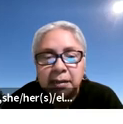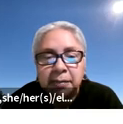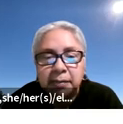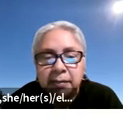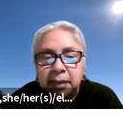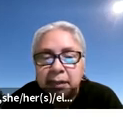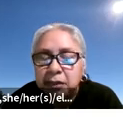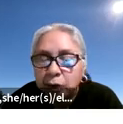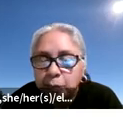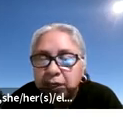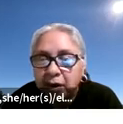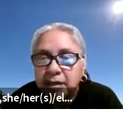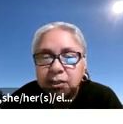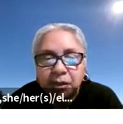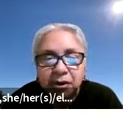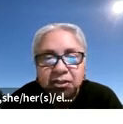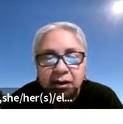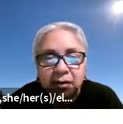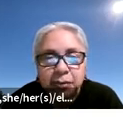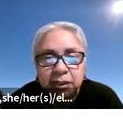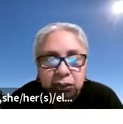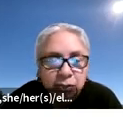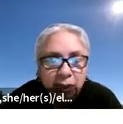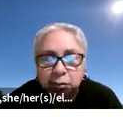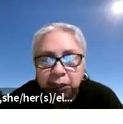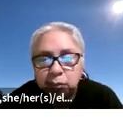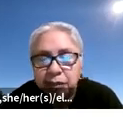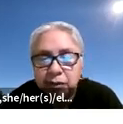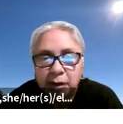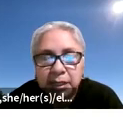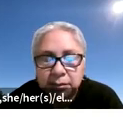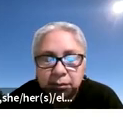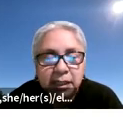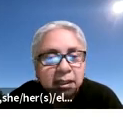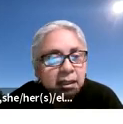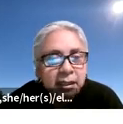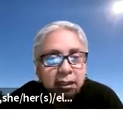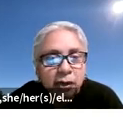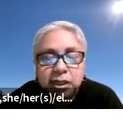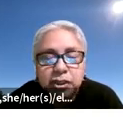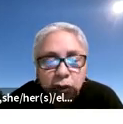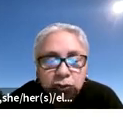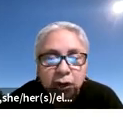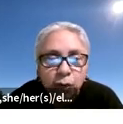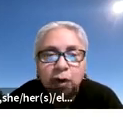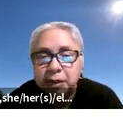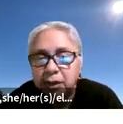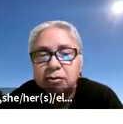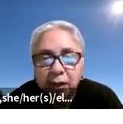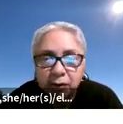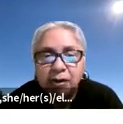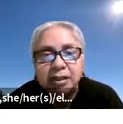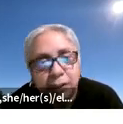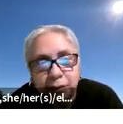And, being honest with ourselves, which you all are being with your comments, right? We don't know what we